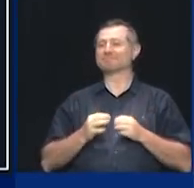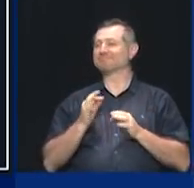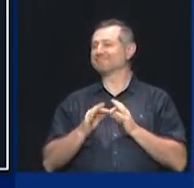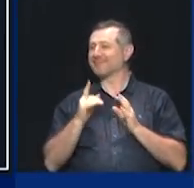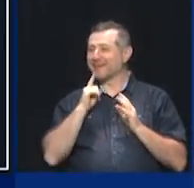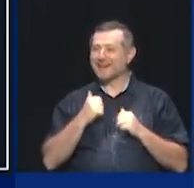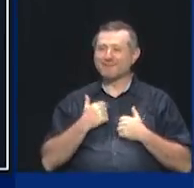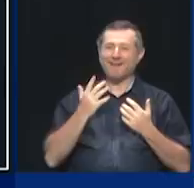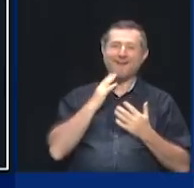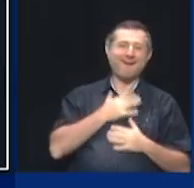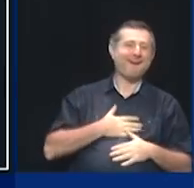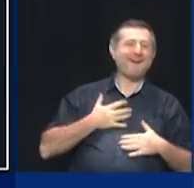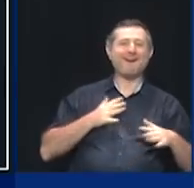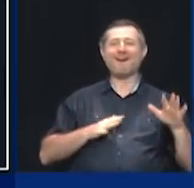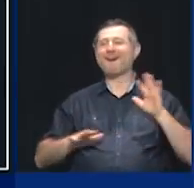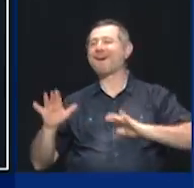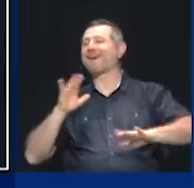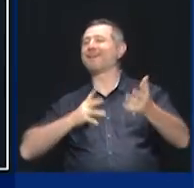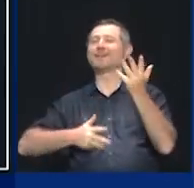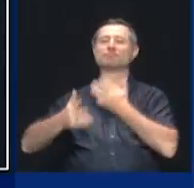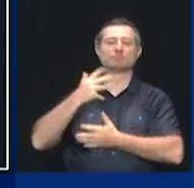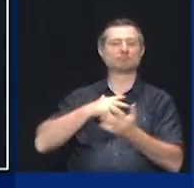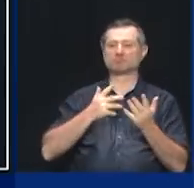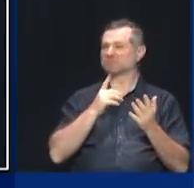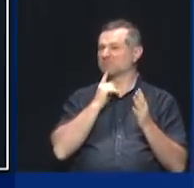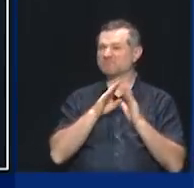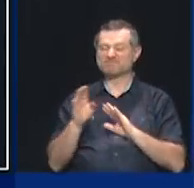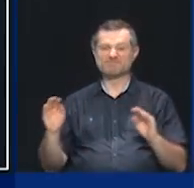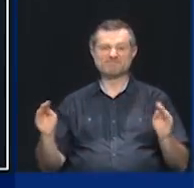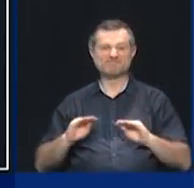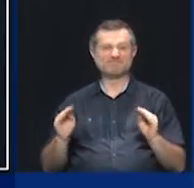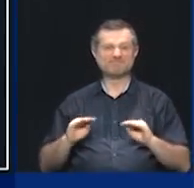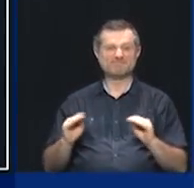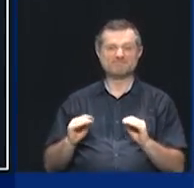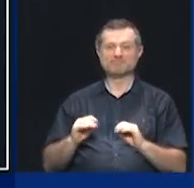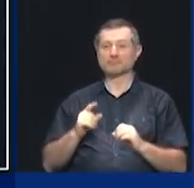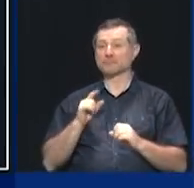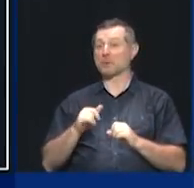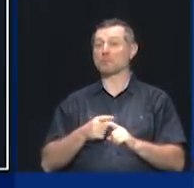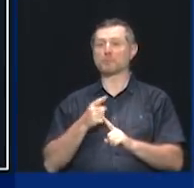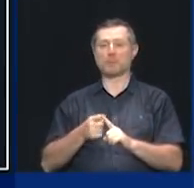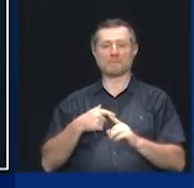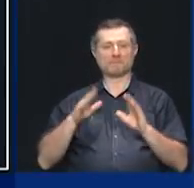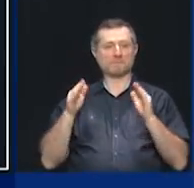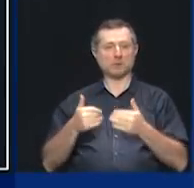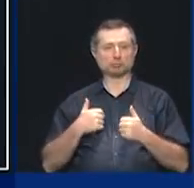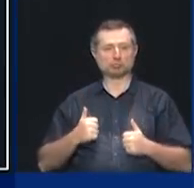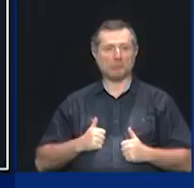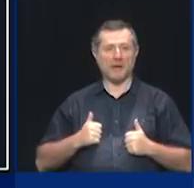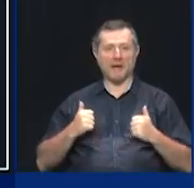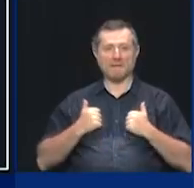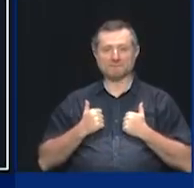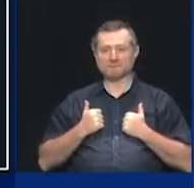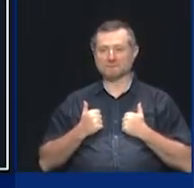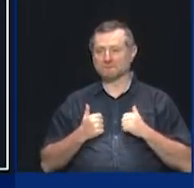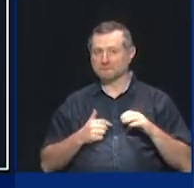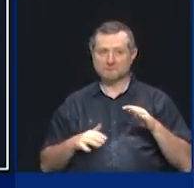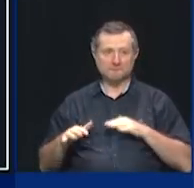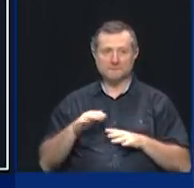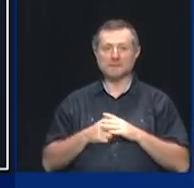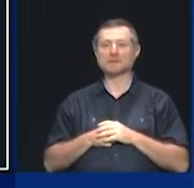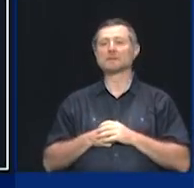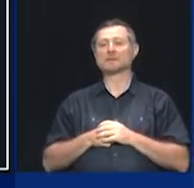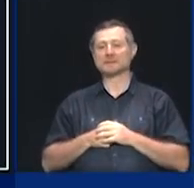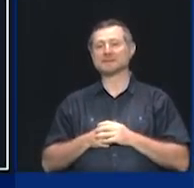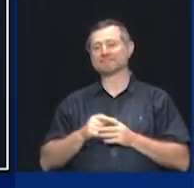we weren't thriving, it was just a question of survival. I like to call it low tide